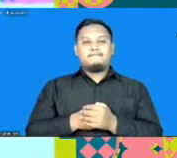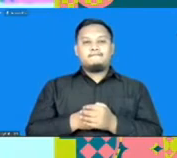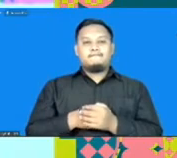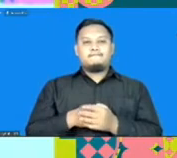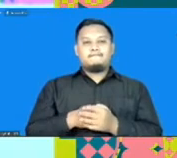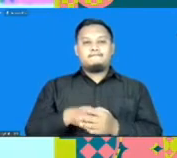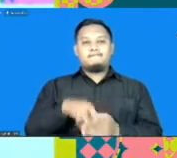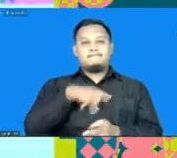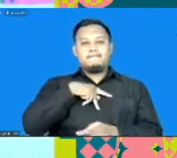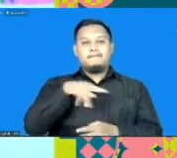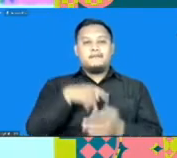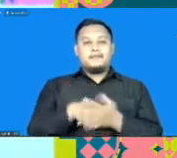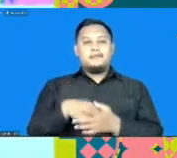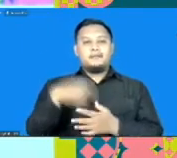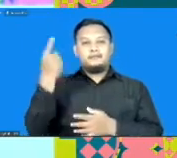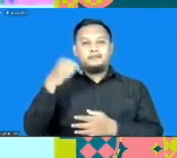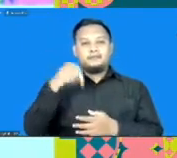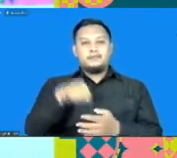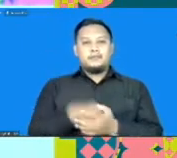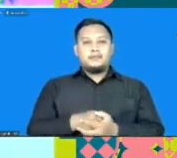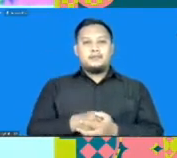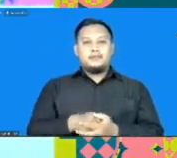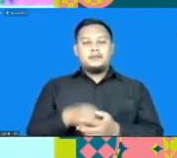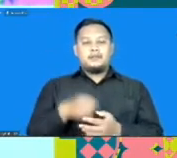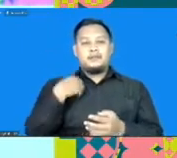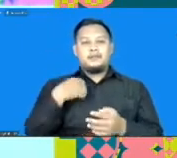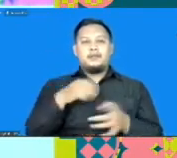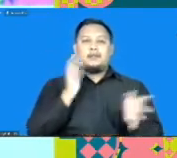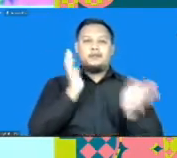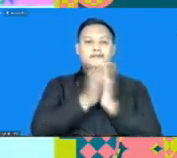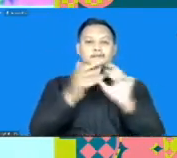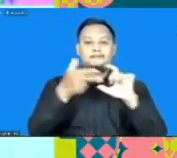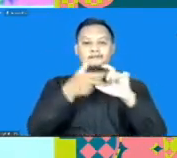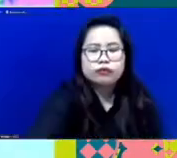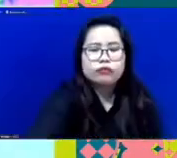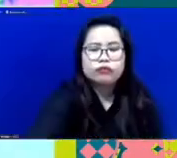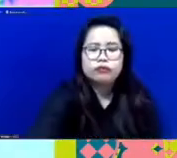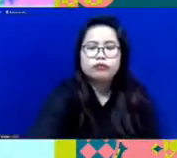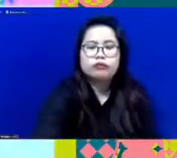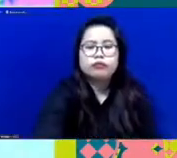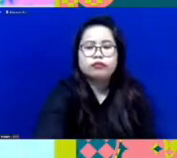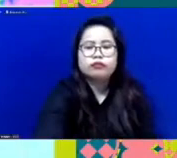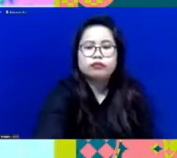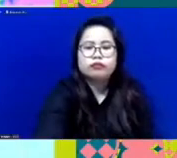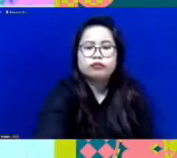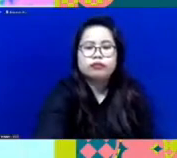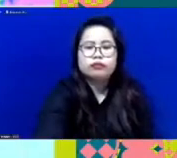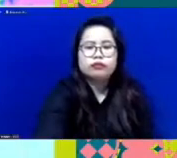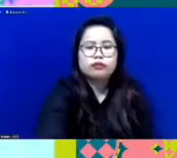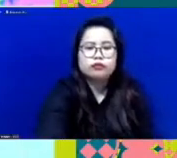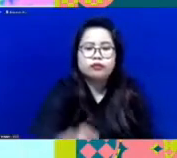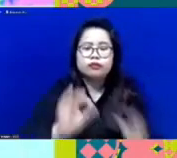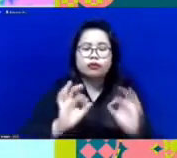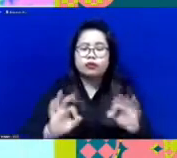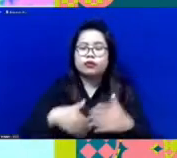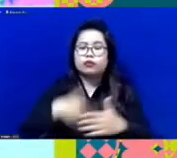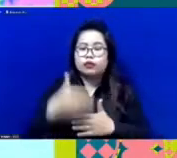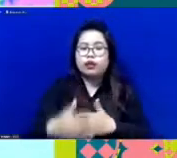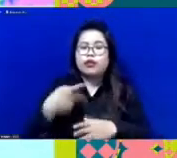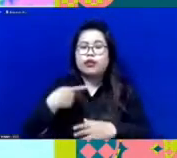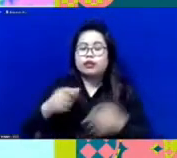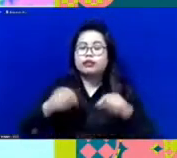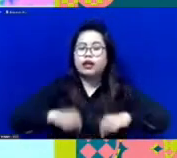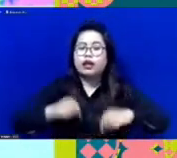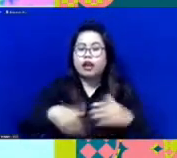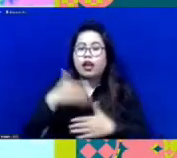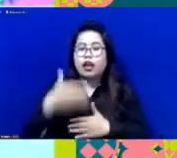the, world. Okay? Yes. So are we ready? Yes. For continuing, let's continue to the next keynote speaker.